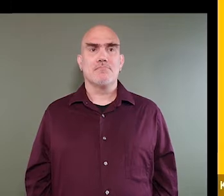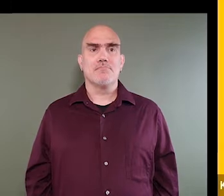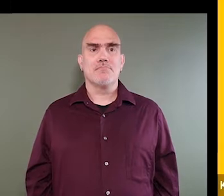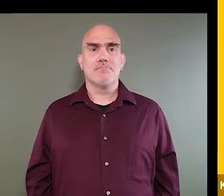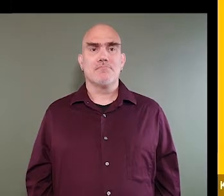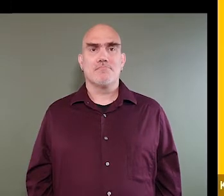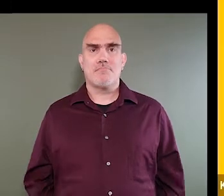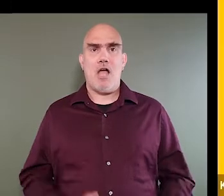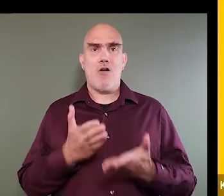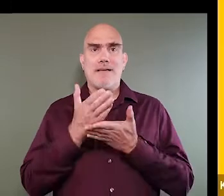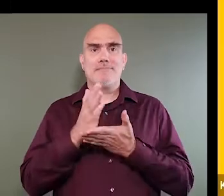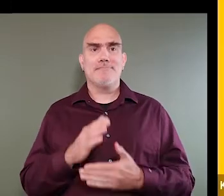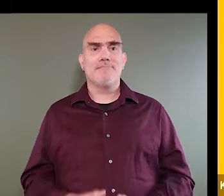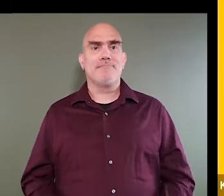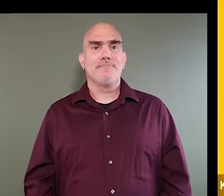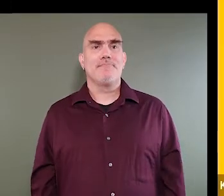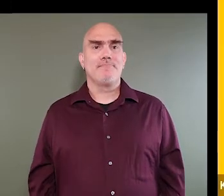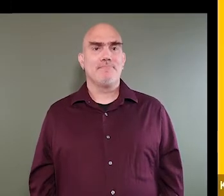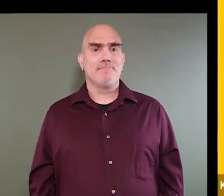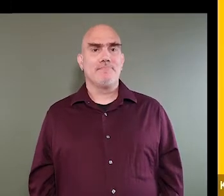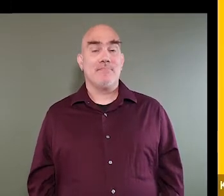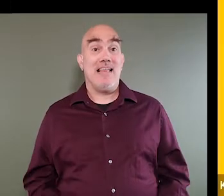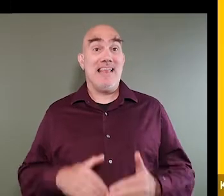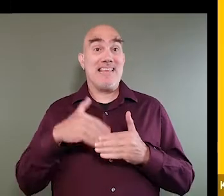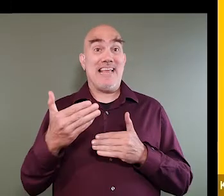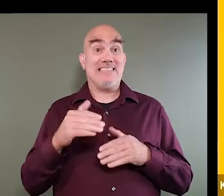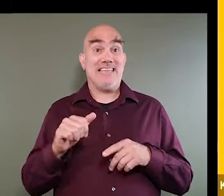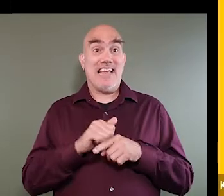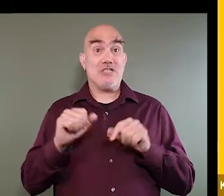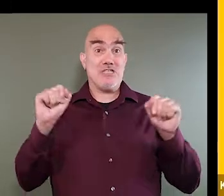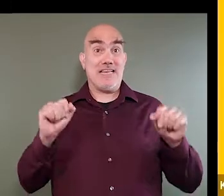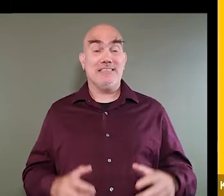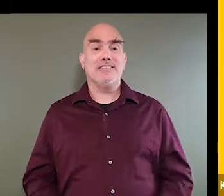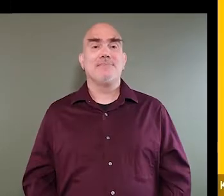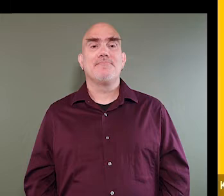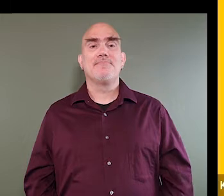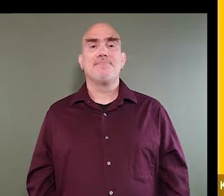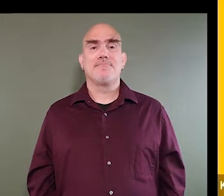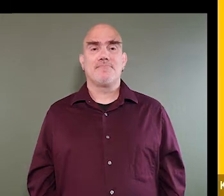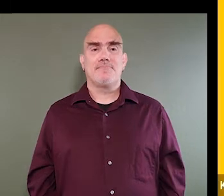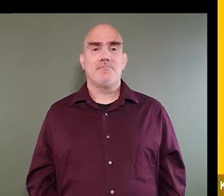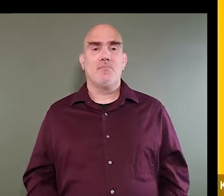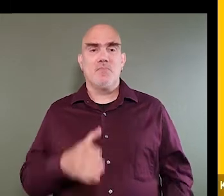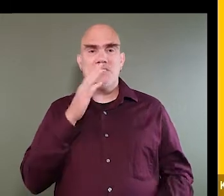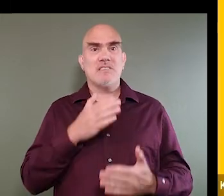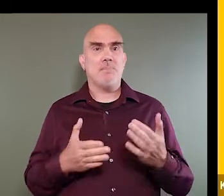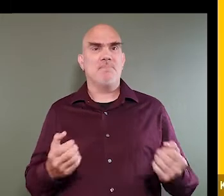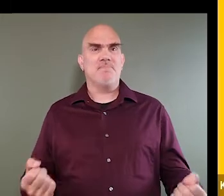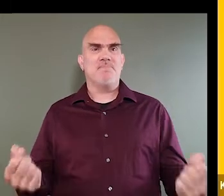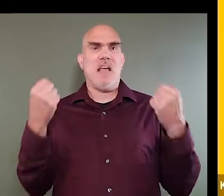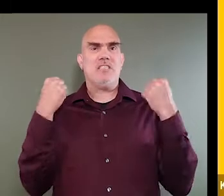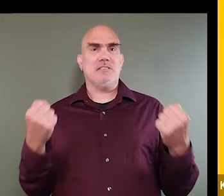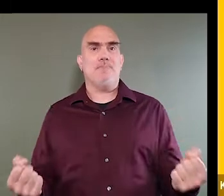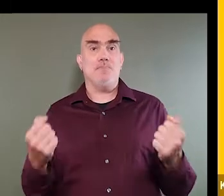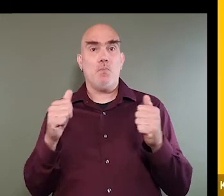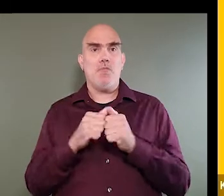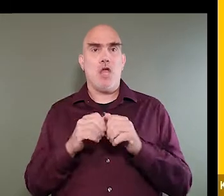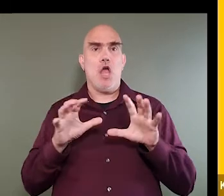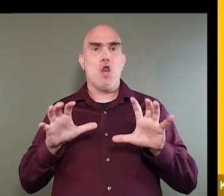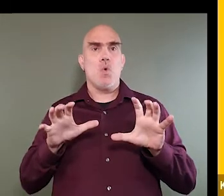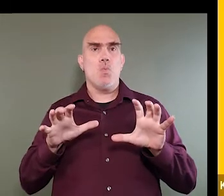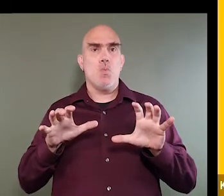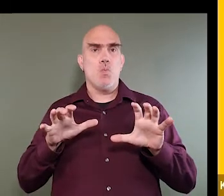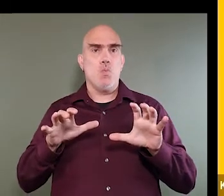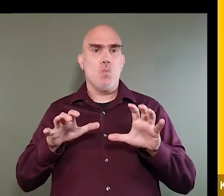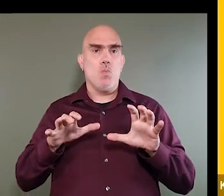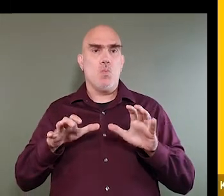All right. Next exercise. It's going to be some bicep curls with a glute kick.